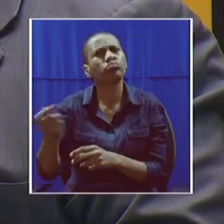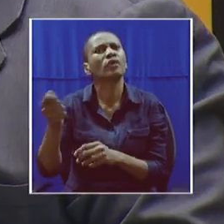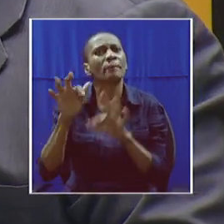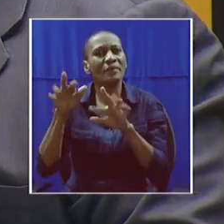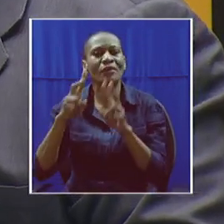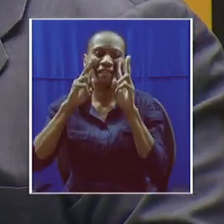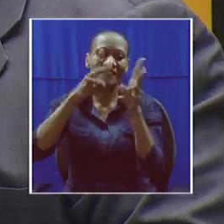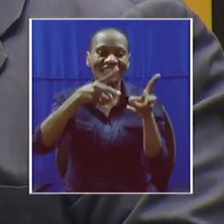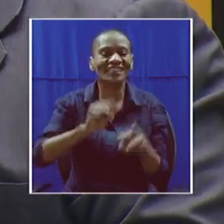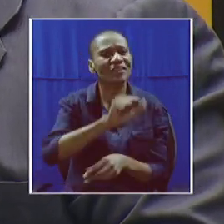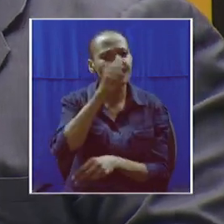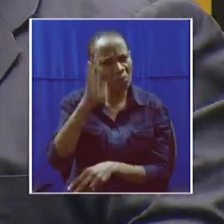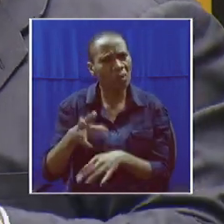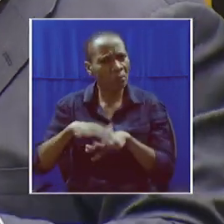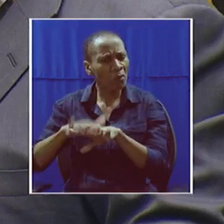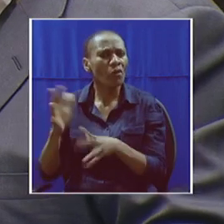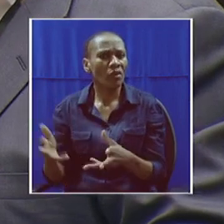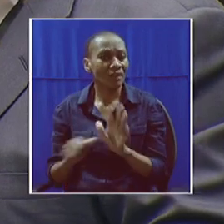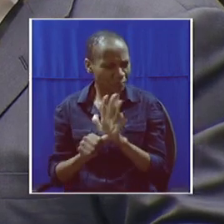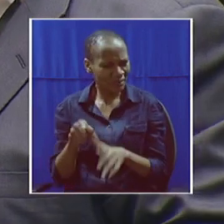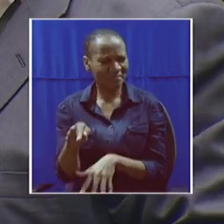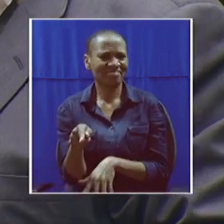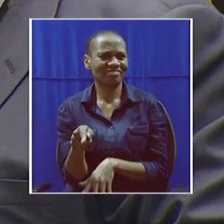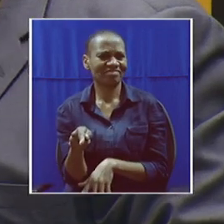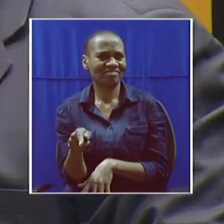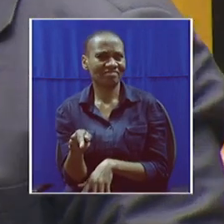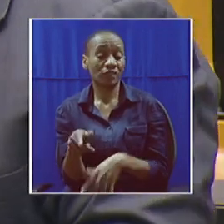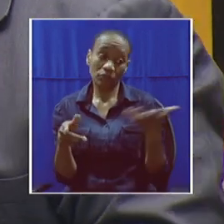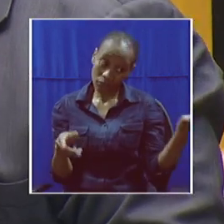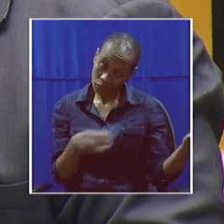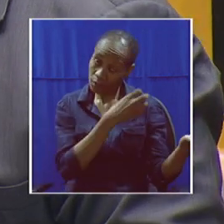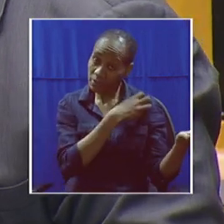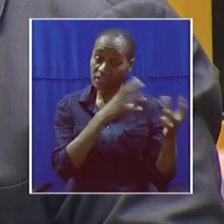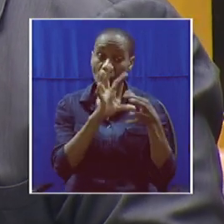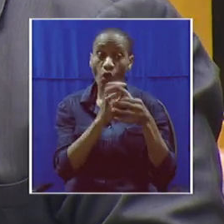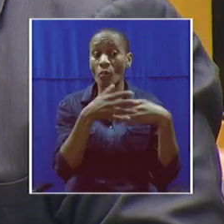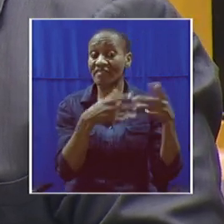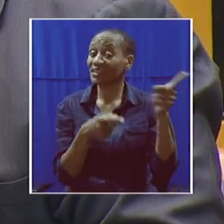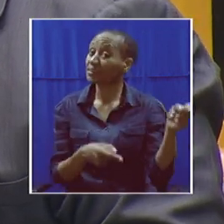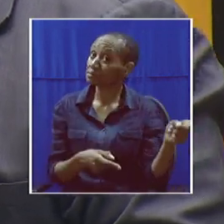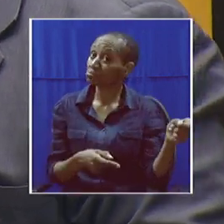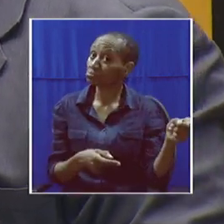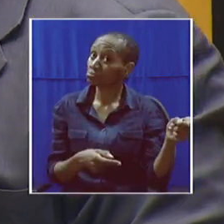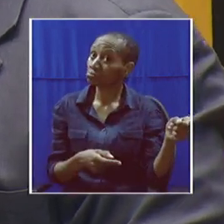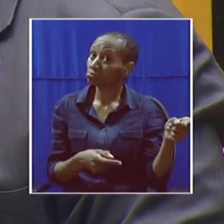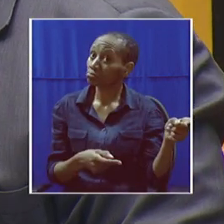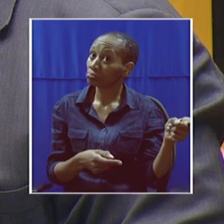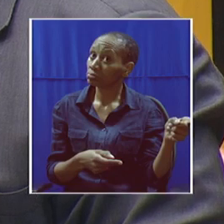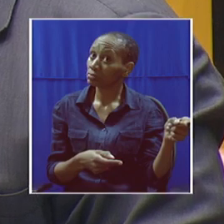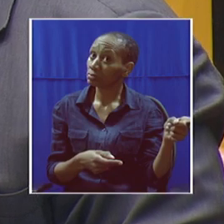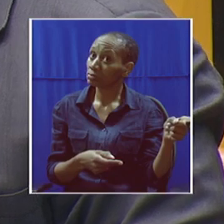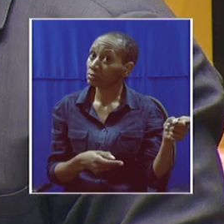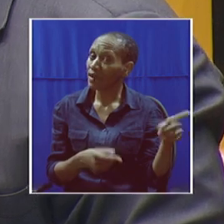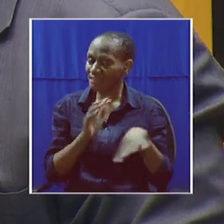who want to visit our Shores it's important and the minister of Home Affairs is becoming a big Ally